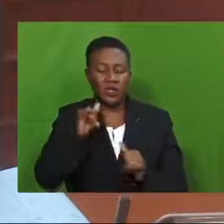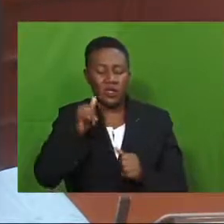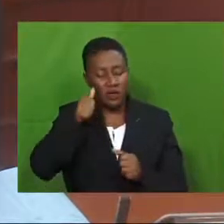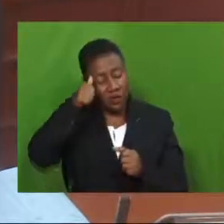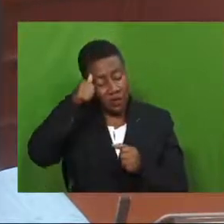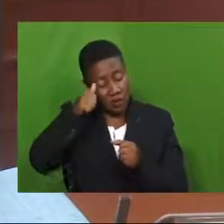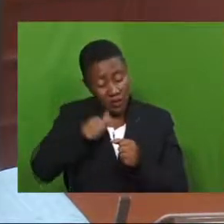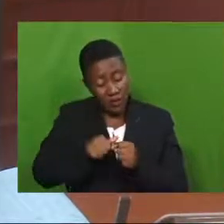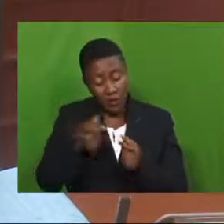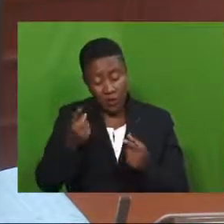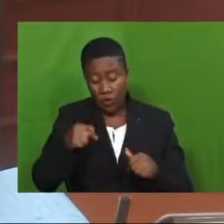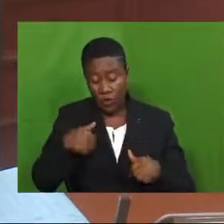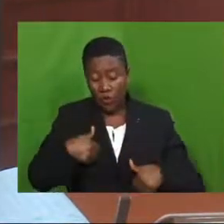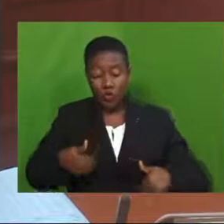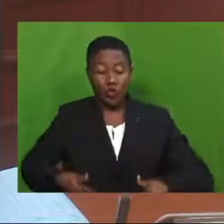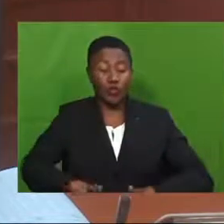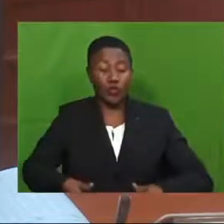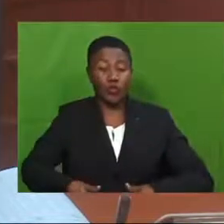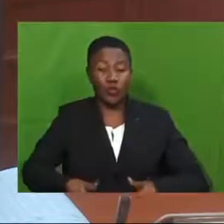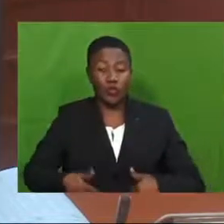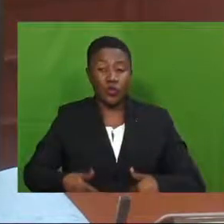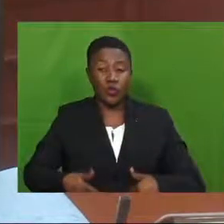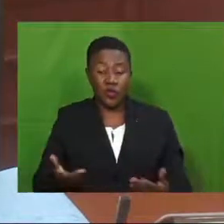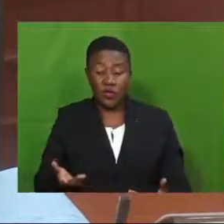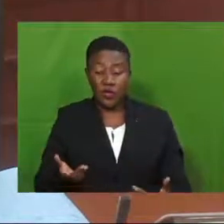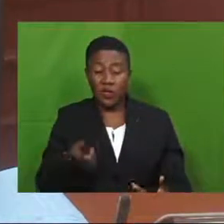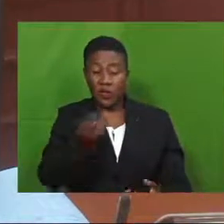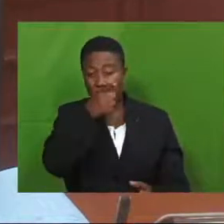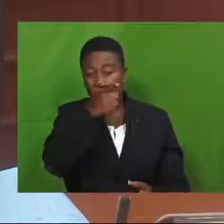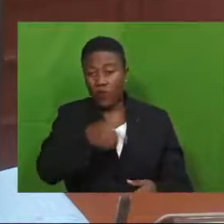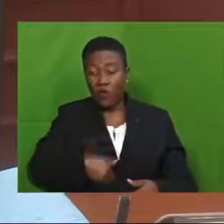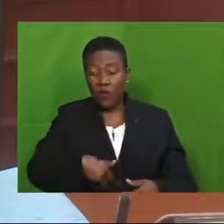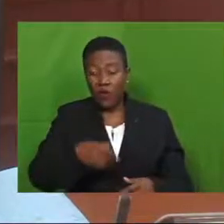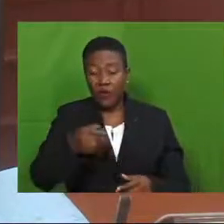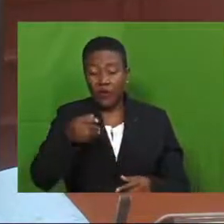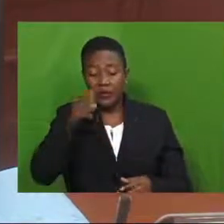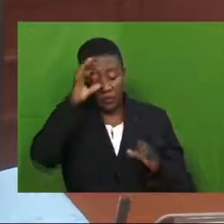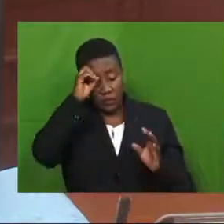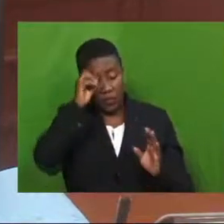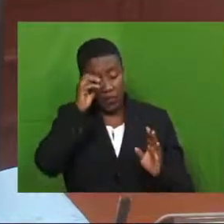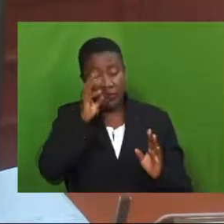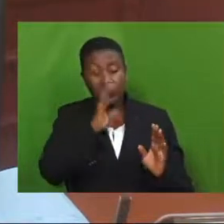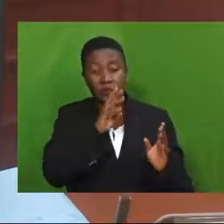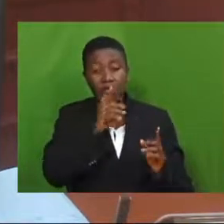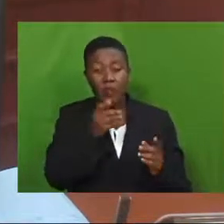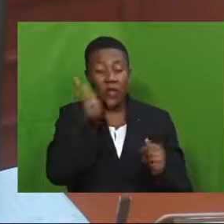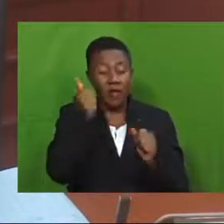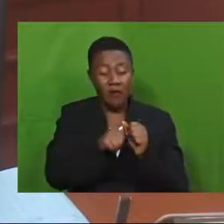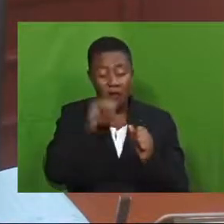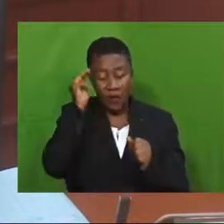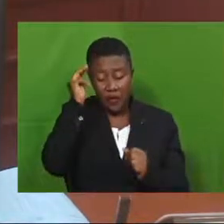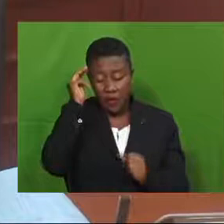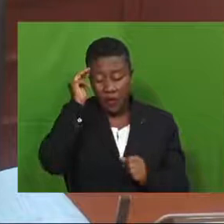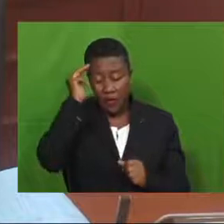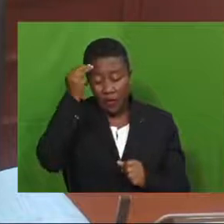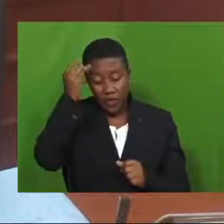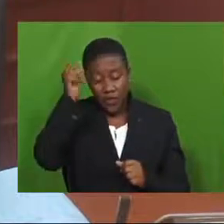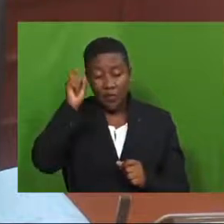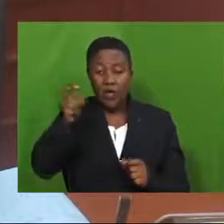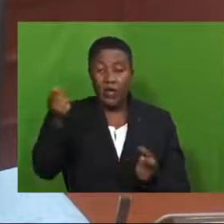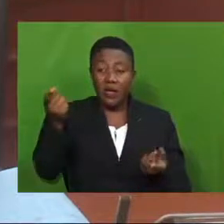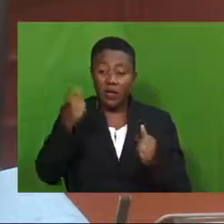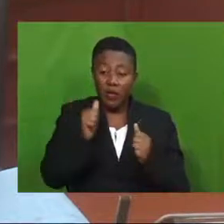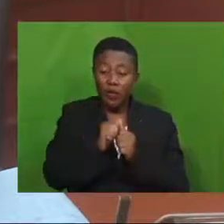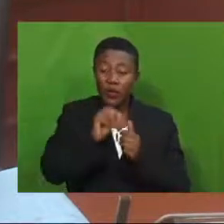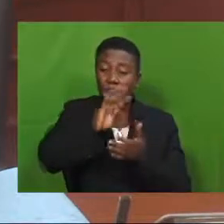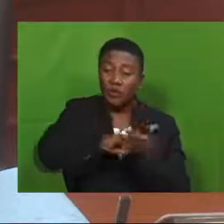young cabinet minister, he walked to you when the president directed that every minister must come with a timetable, costed